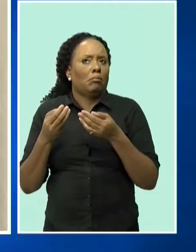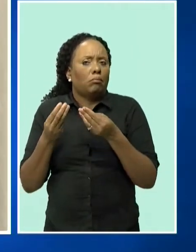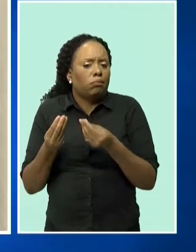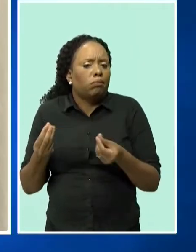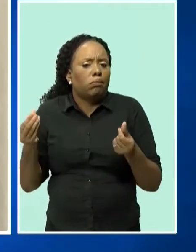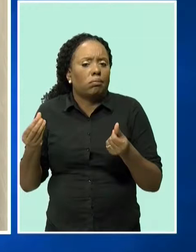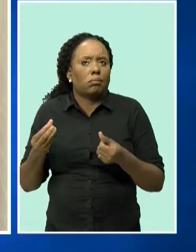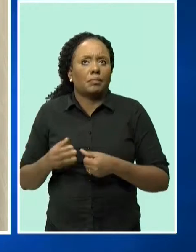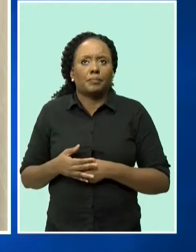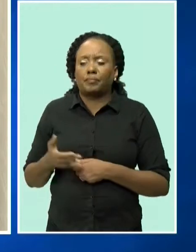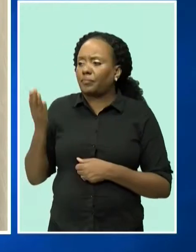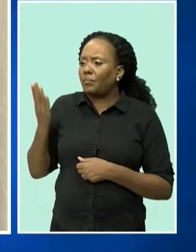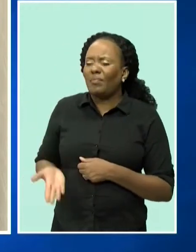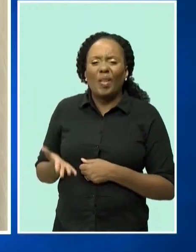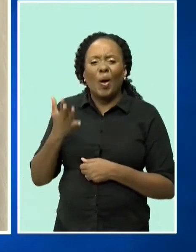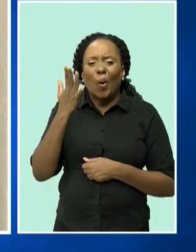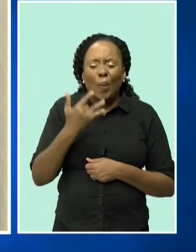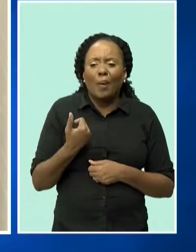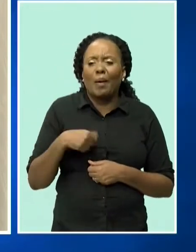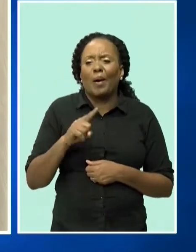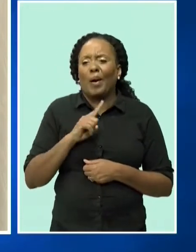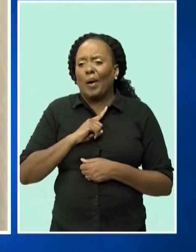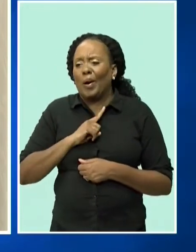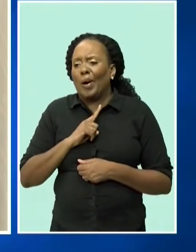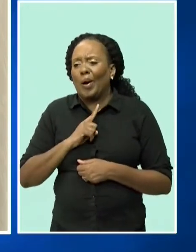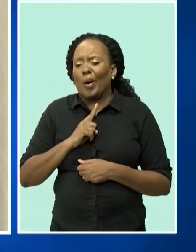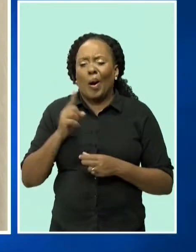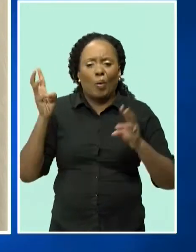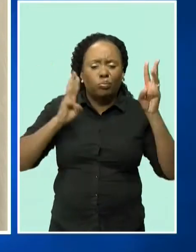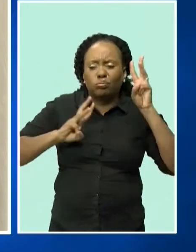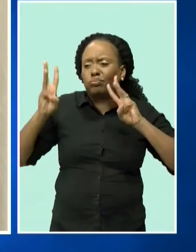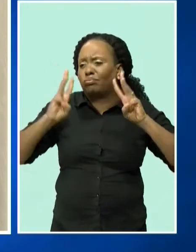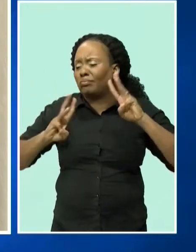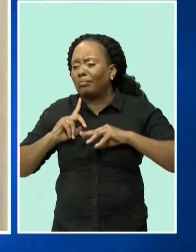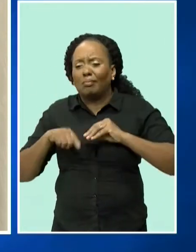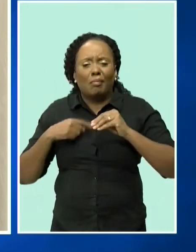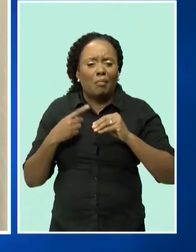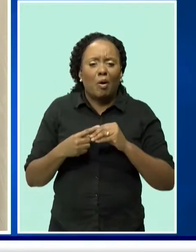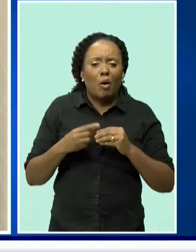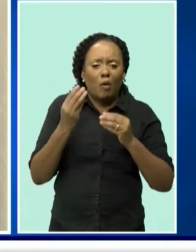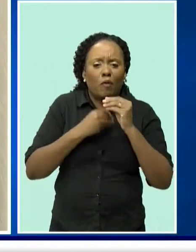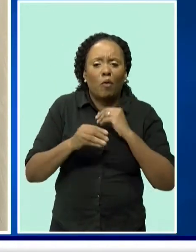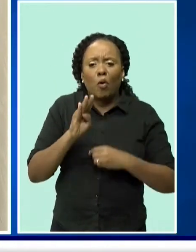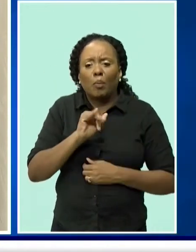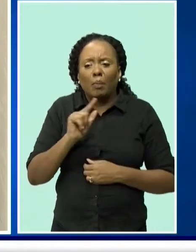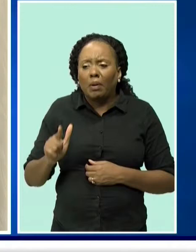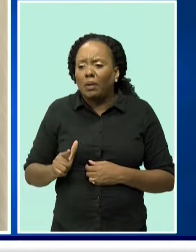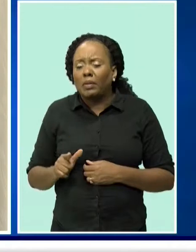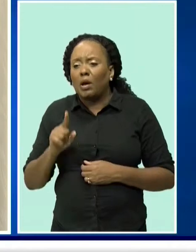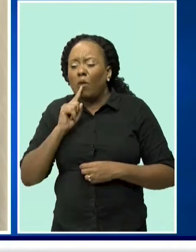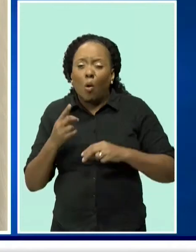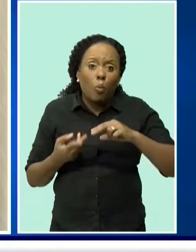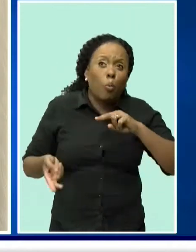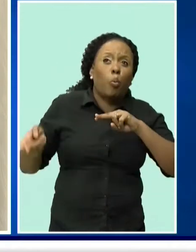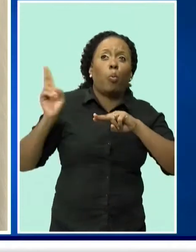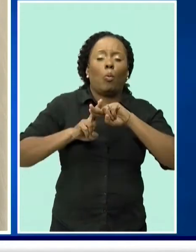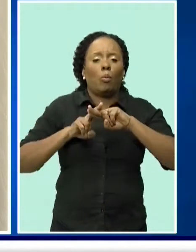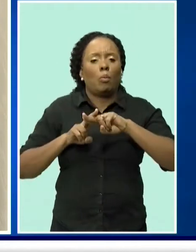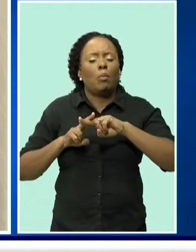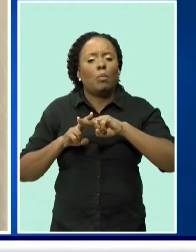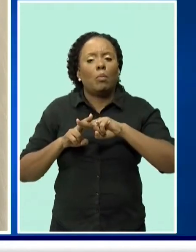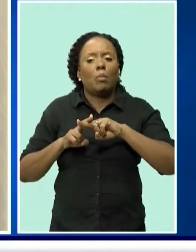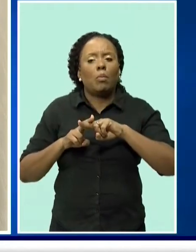we constantly beating up ourselves about a food import bill that is nearly $1 billion, when we are not looking